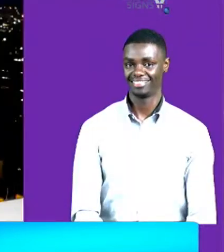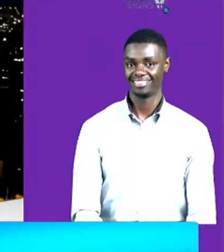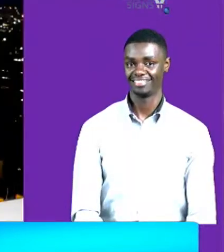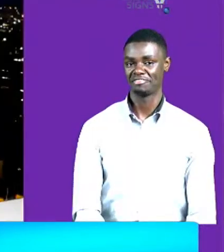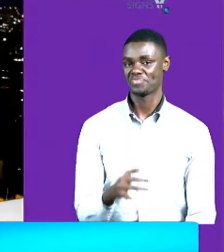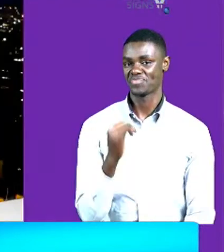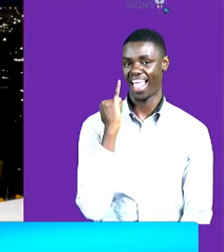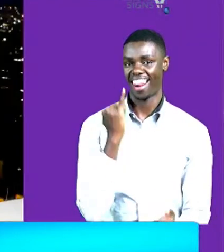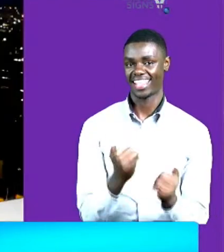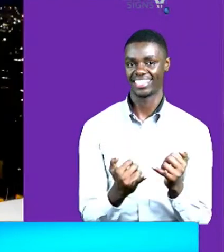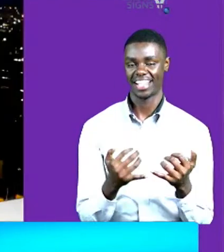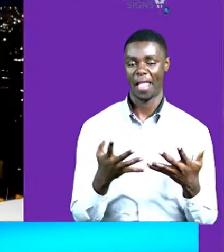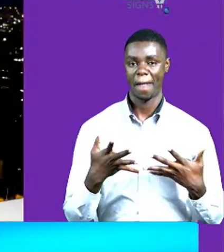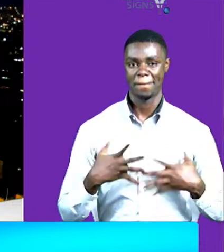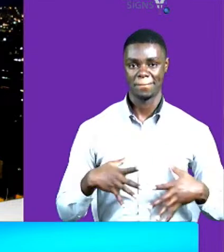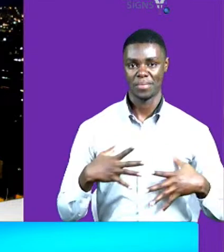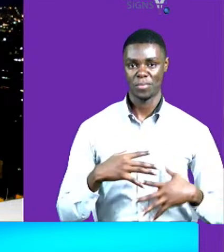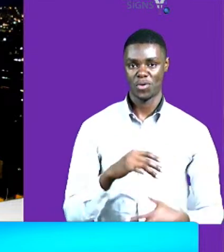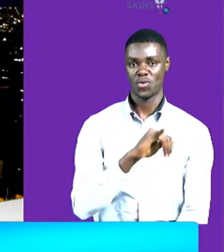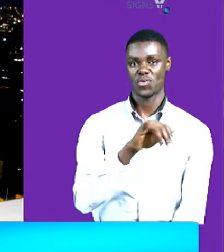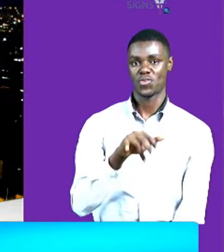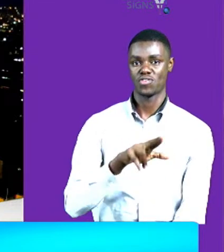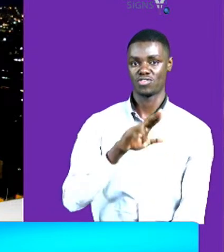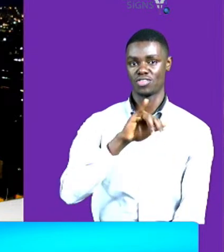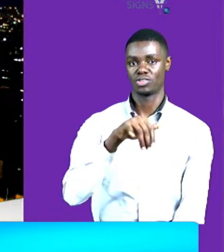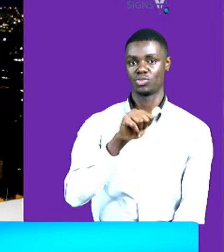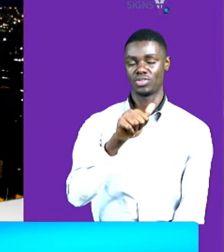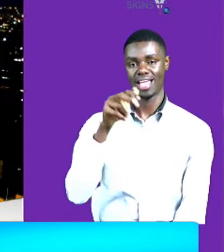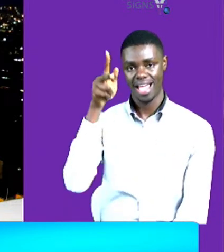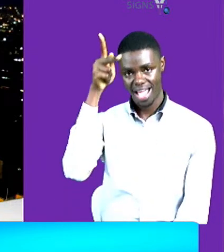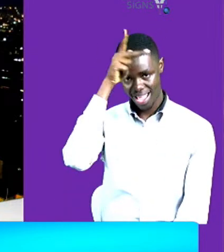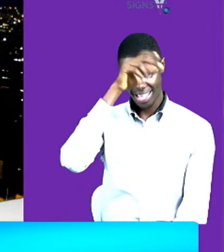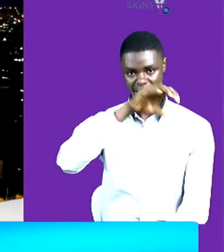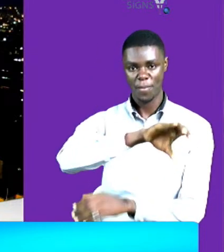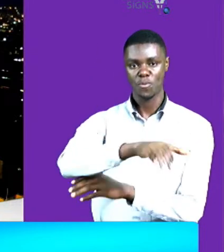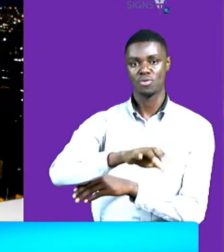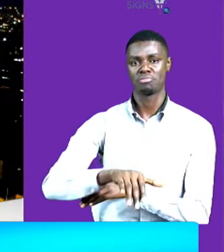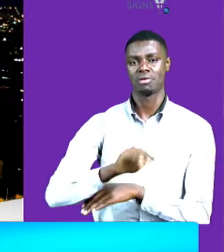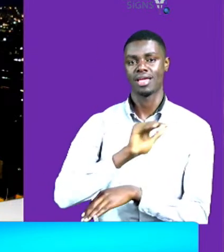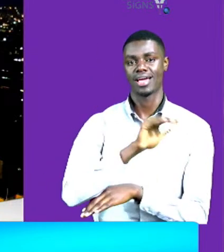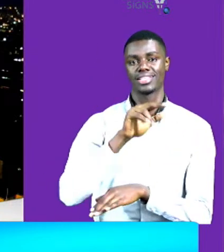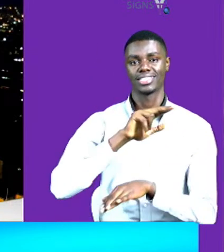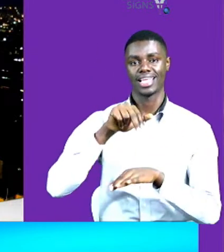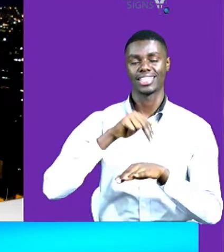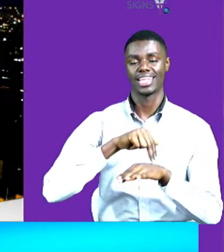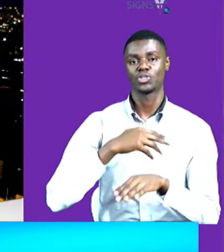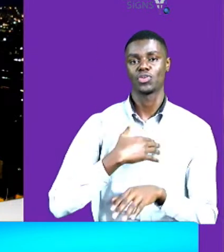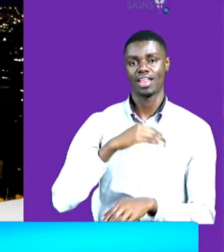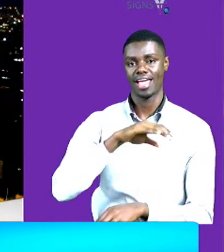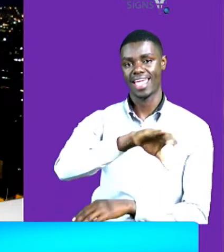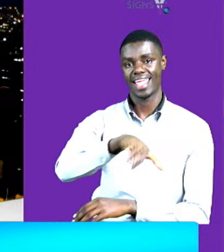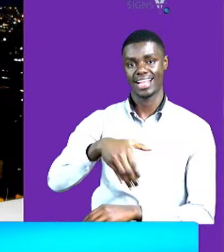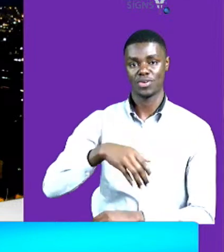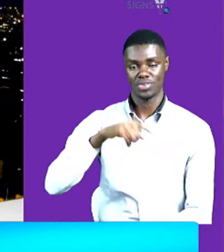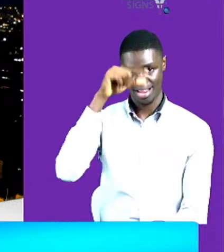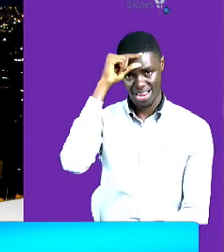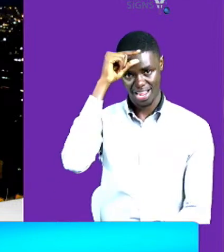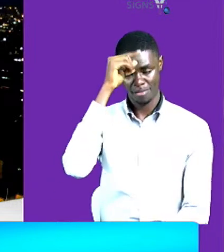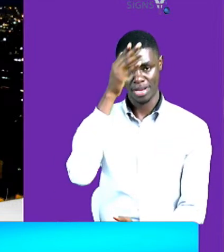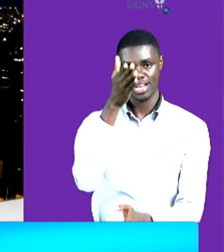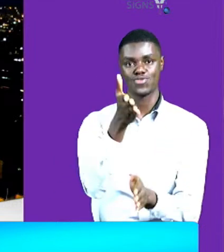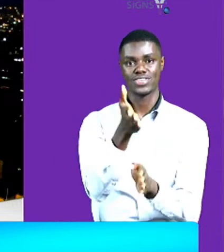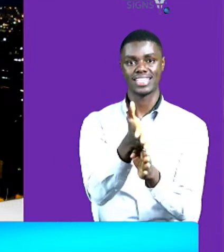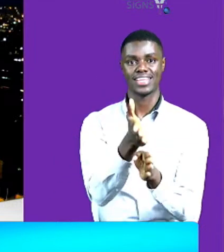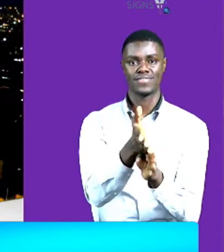Now, lastly, residents of Juja, that's Kiambu County, are calling on the national and county government to